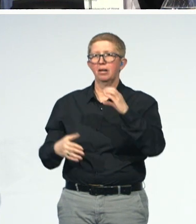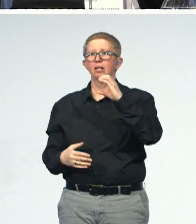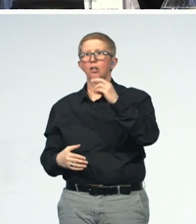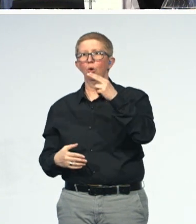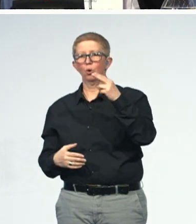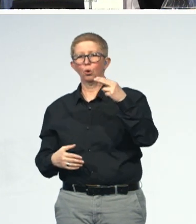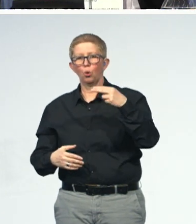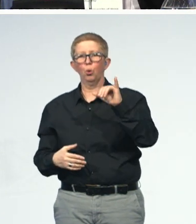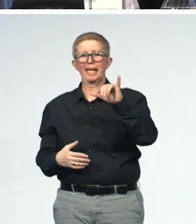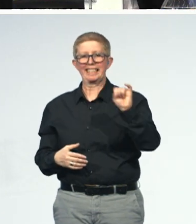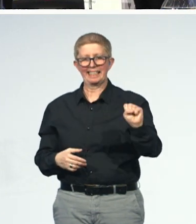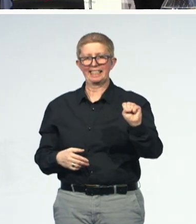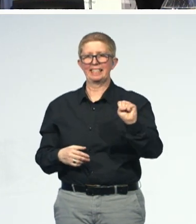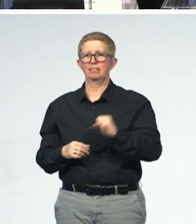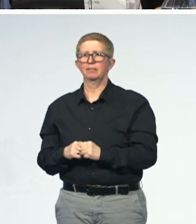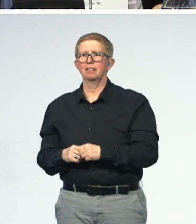is here. It's like that.